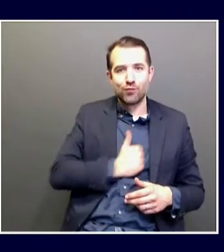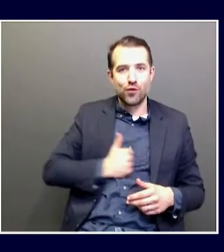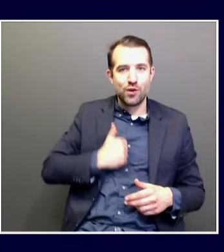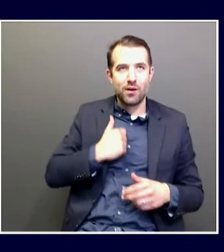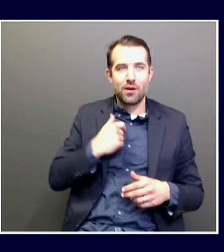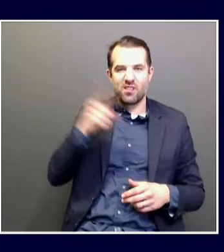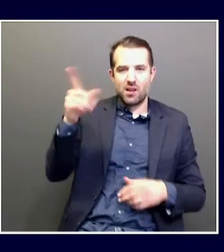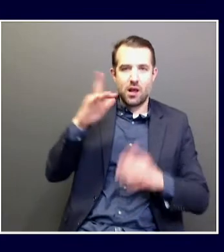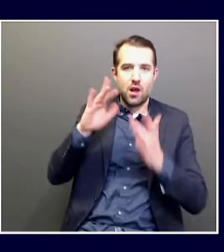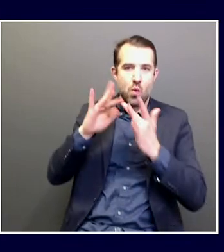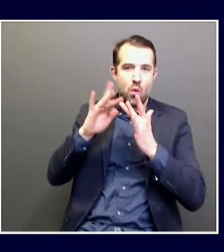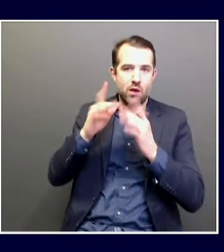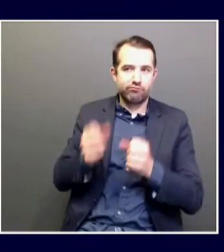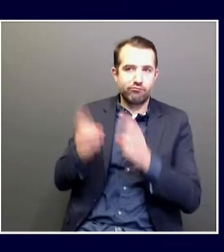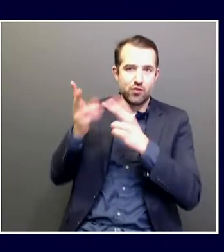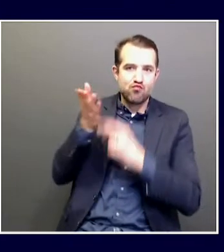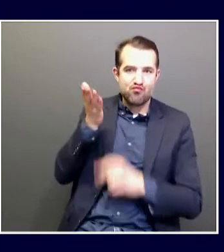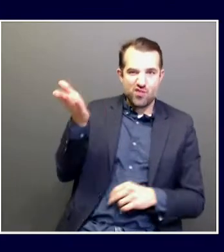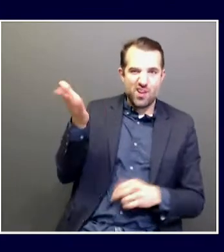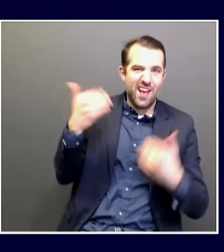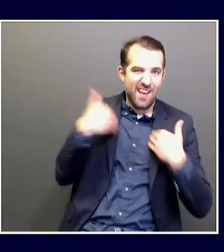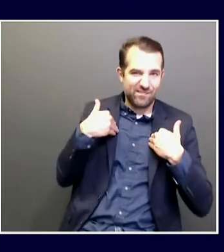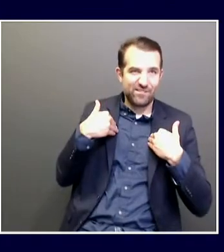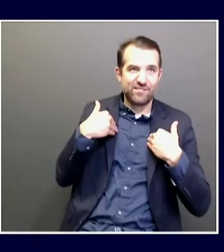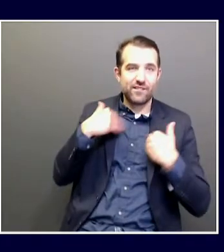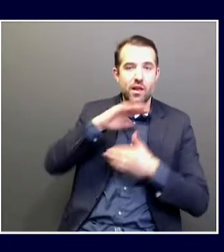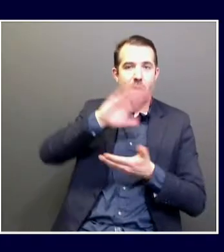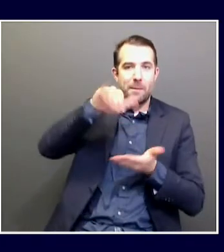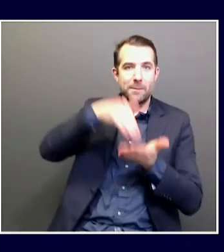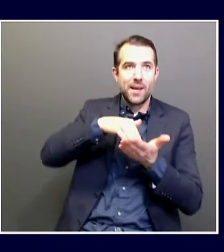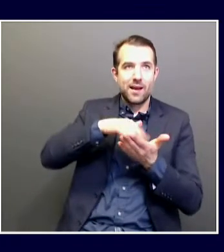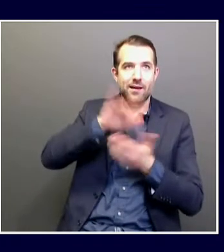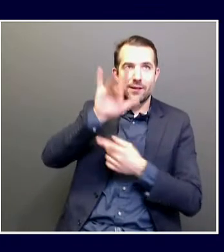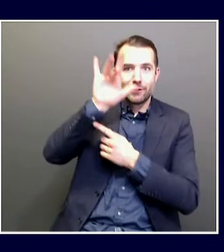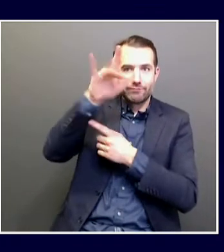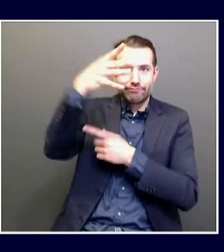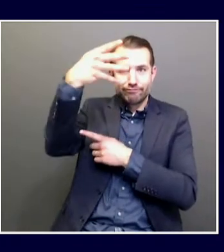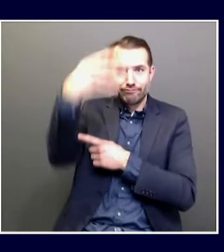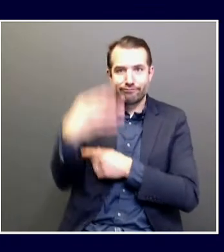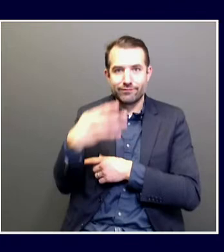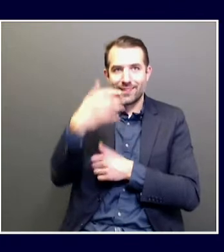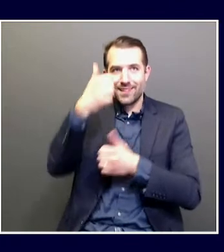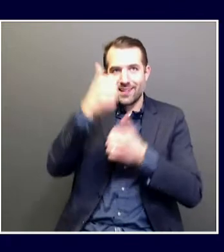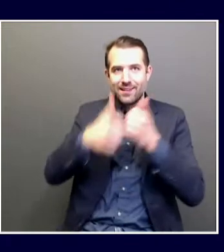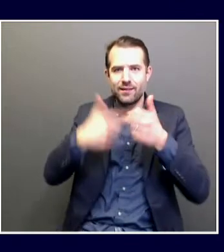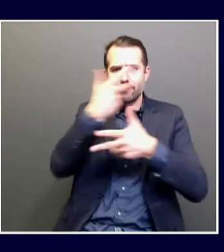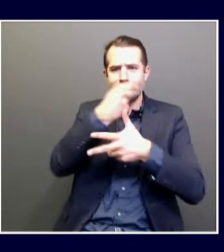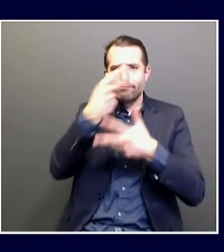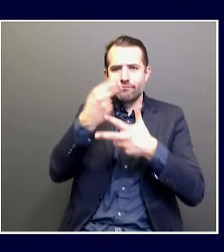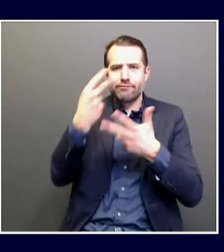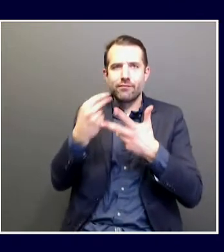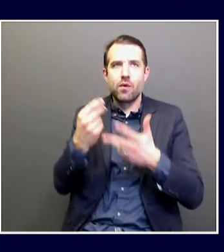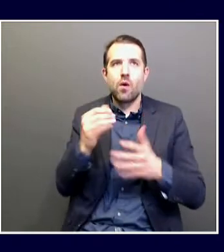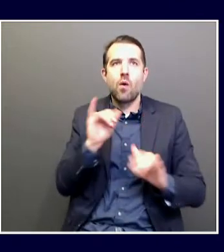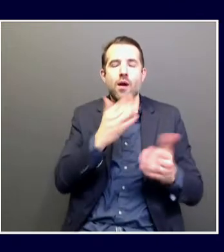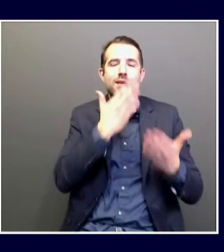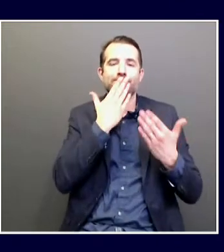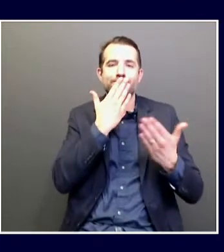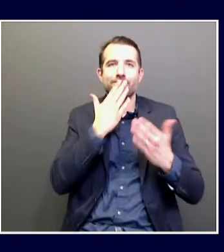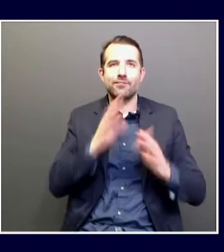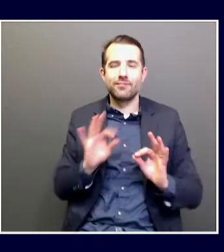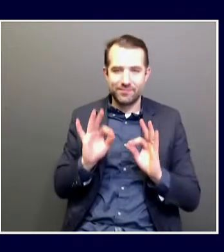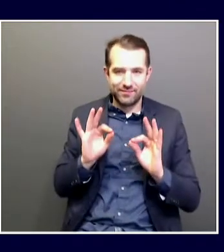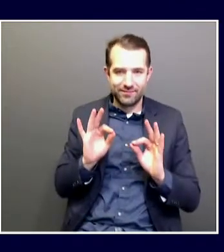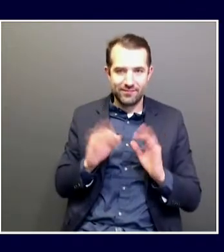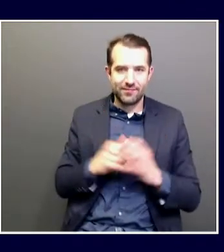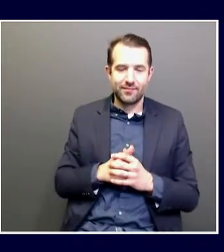dashboard under the middle tab, and it breaks it down by vaccine. Okay, thank you. Yep. Let me go